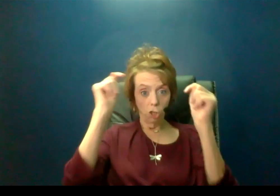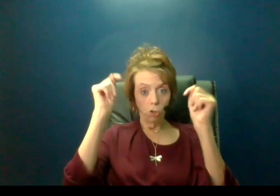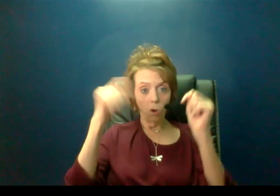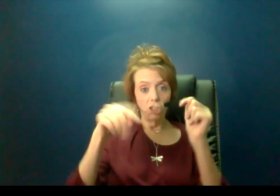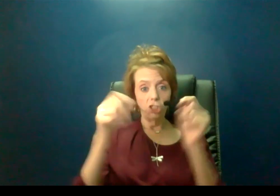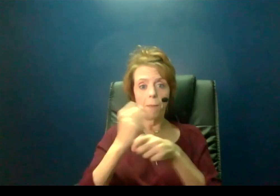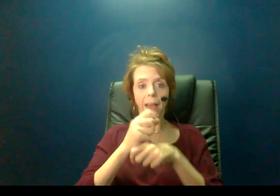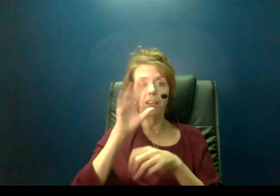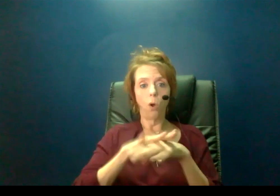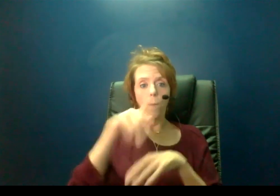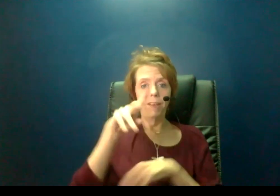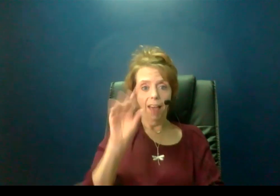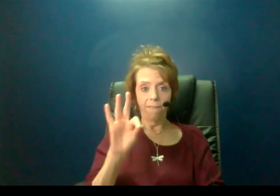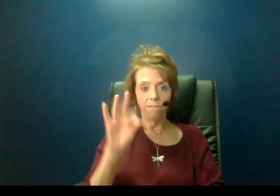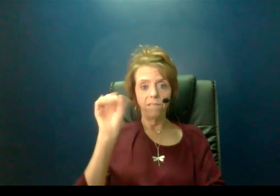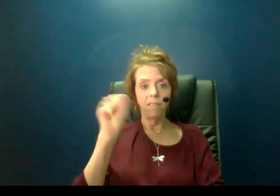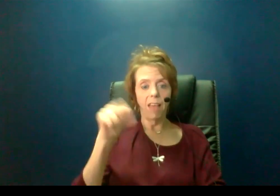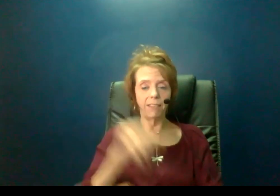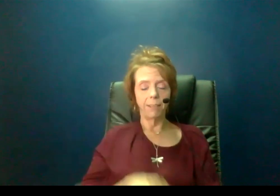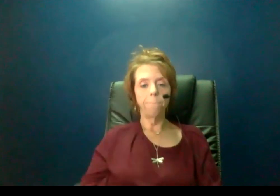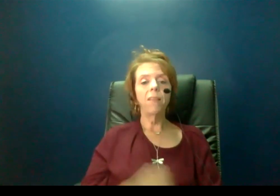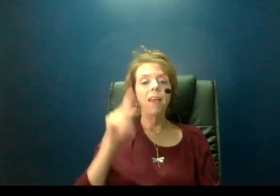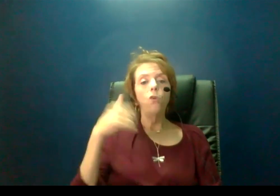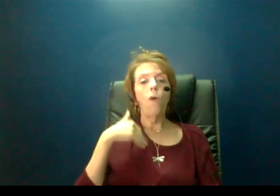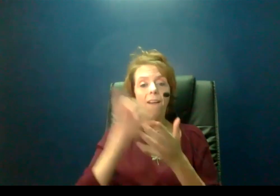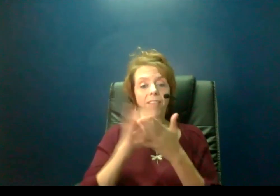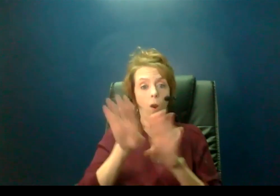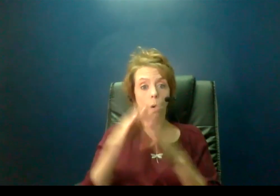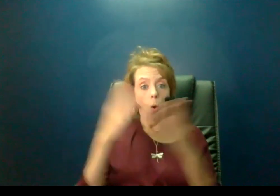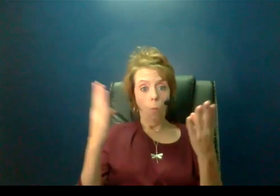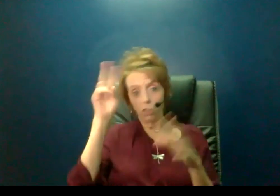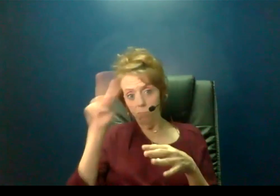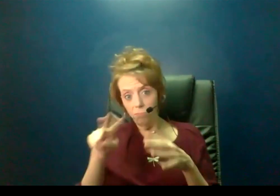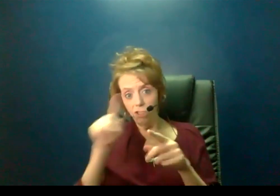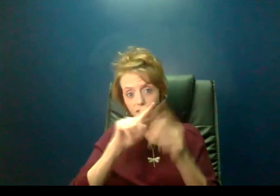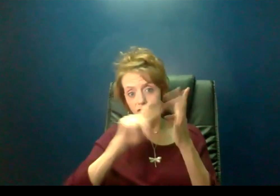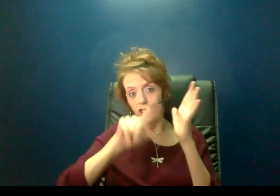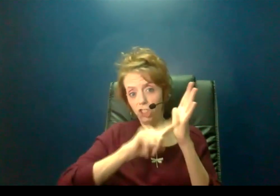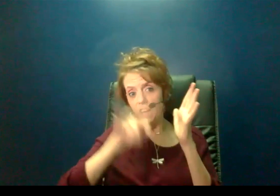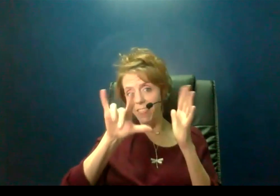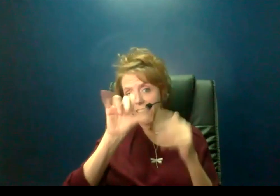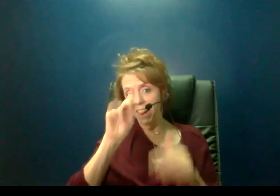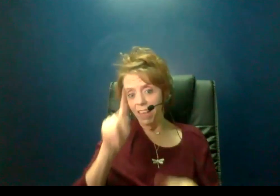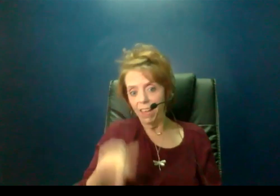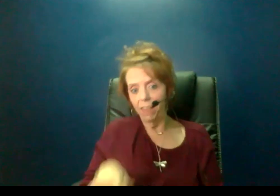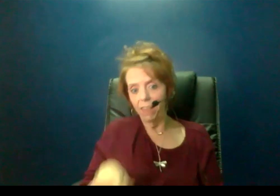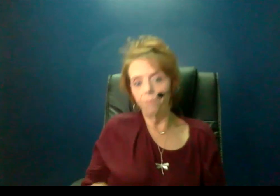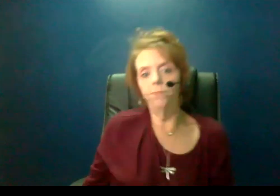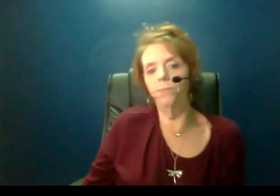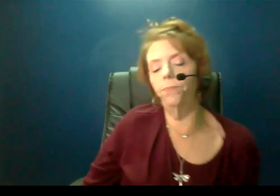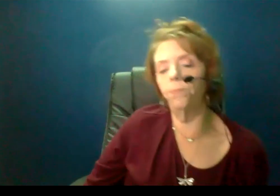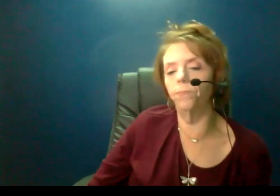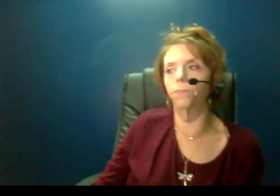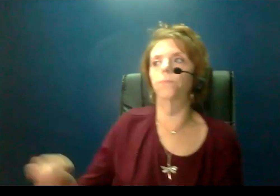on that PDF. If you have that open, if you could just double check that link. It's